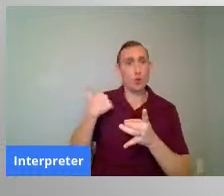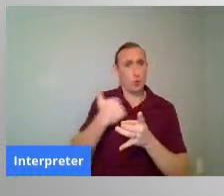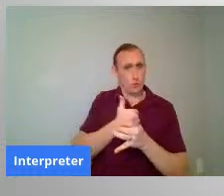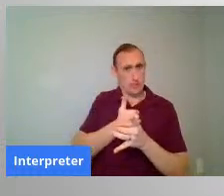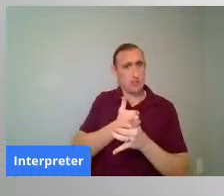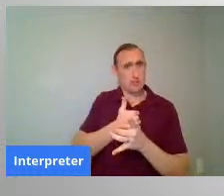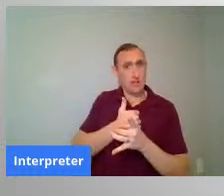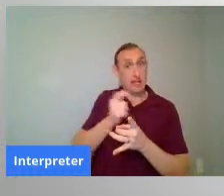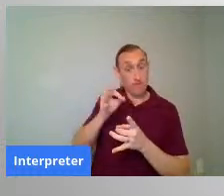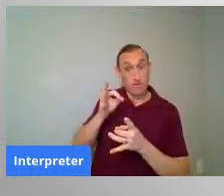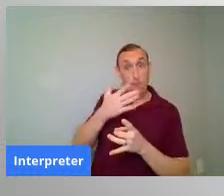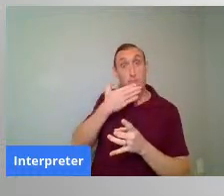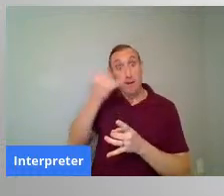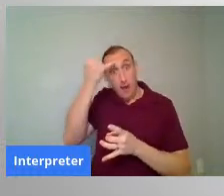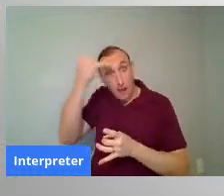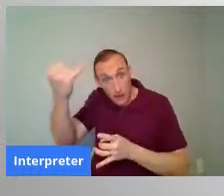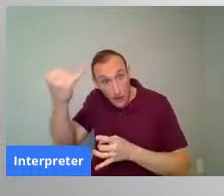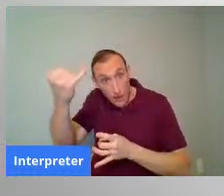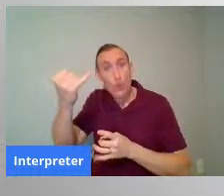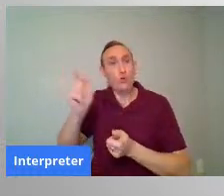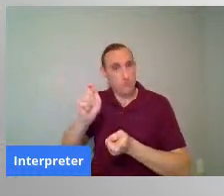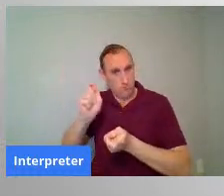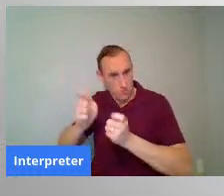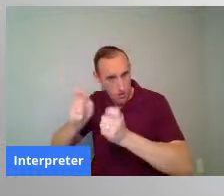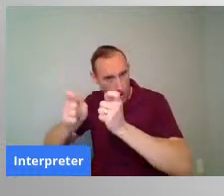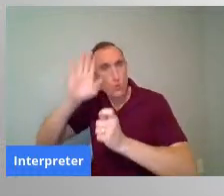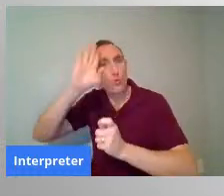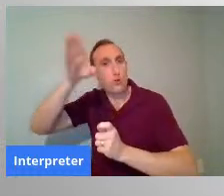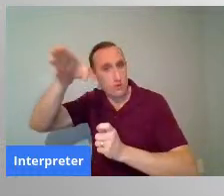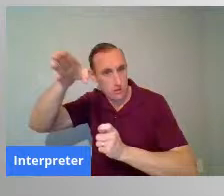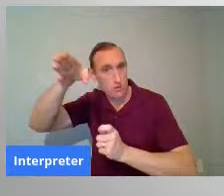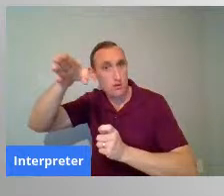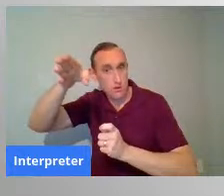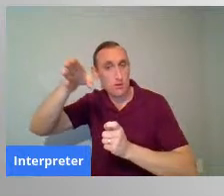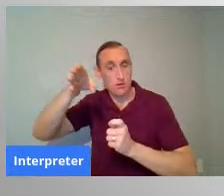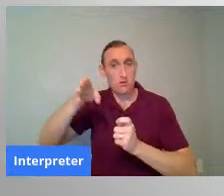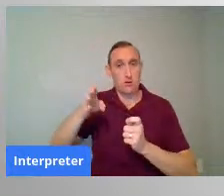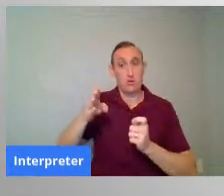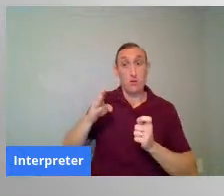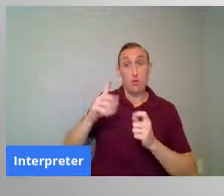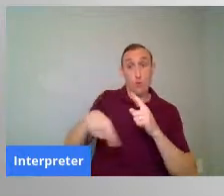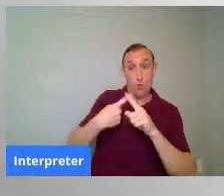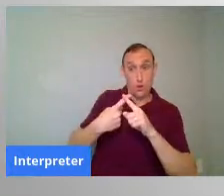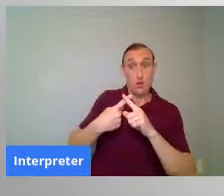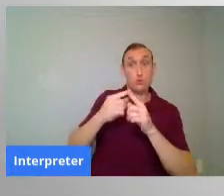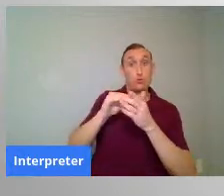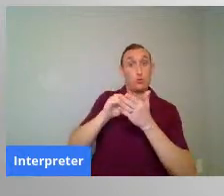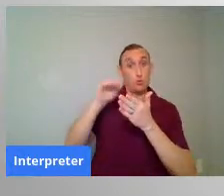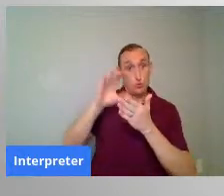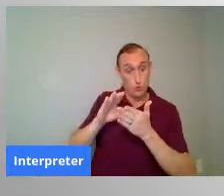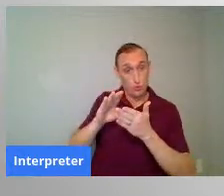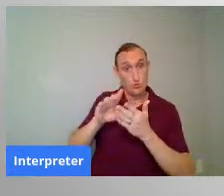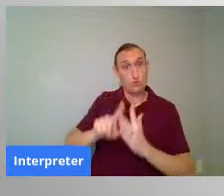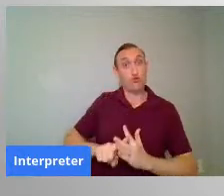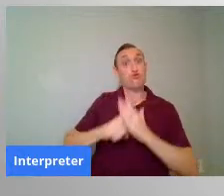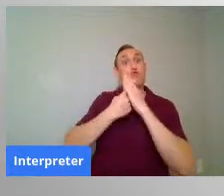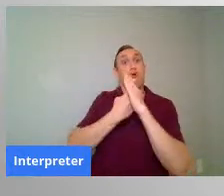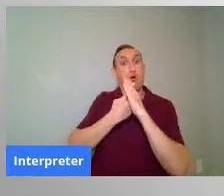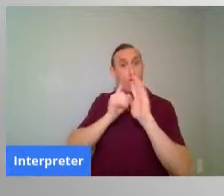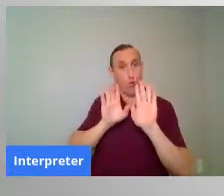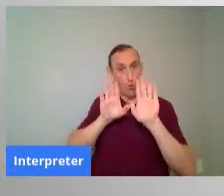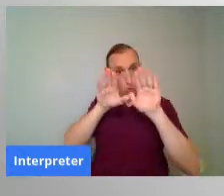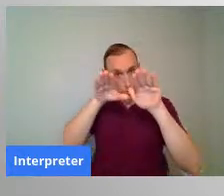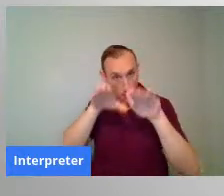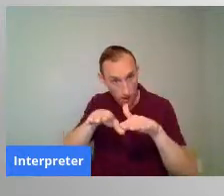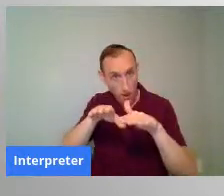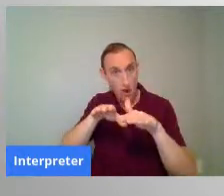and accelerate. We just want to make sure that once we have students in the building, we're not pausing because we've